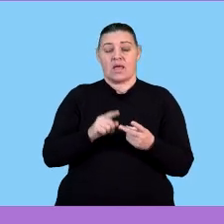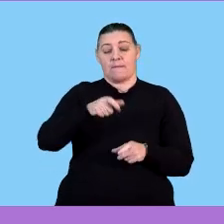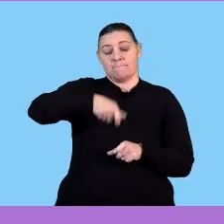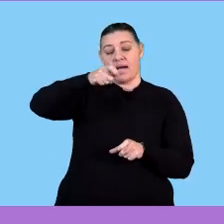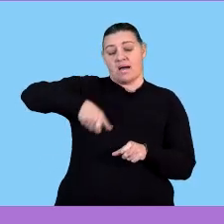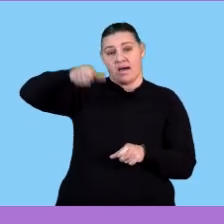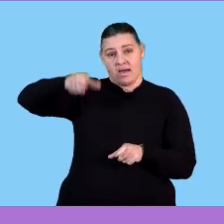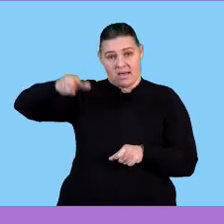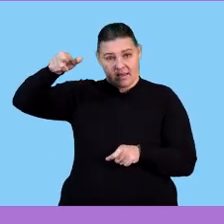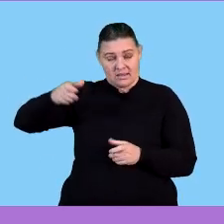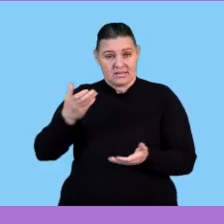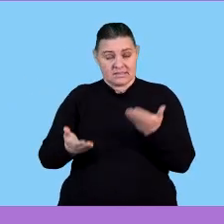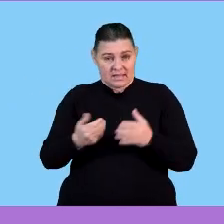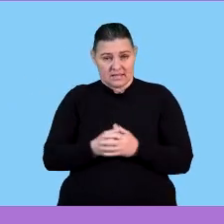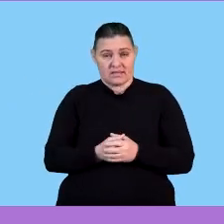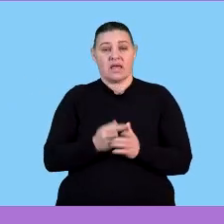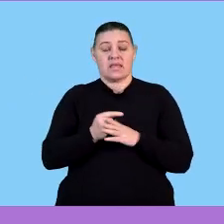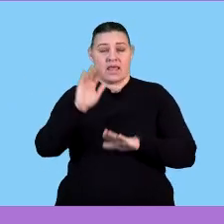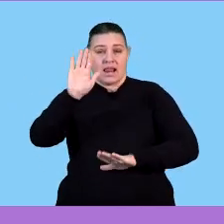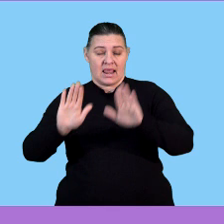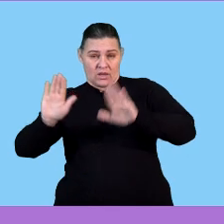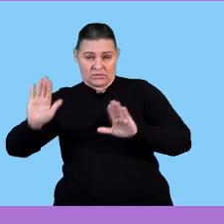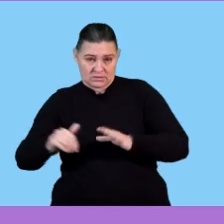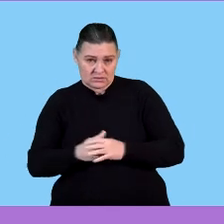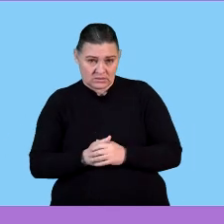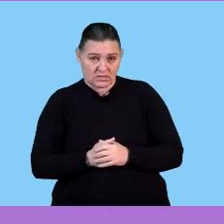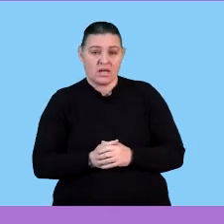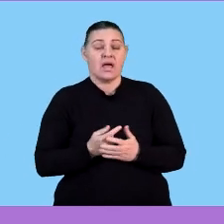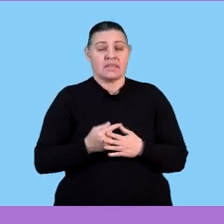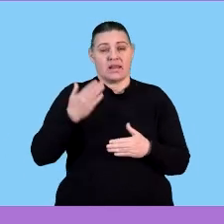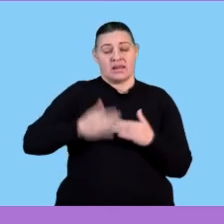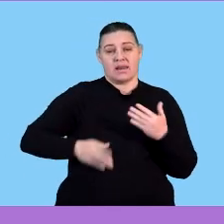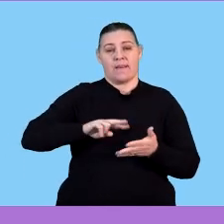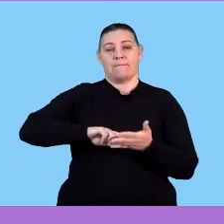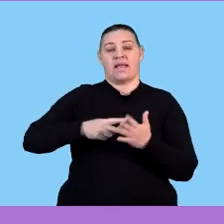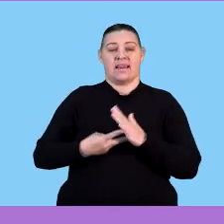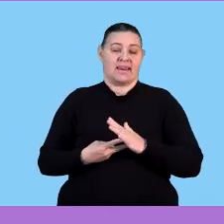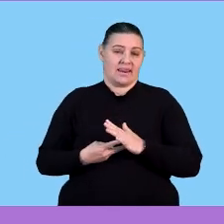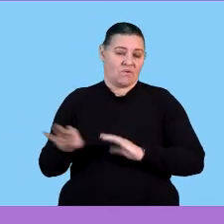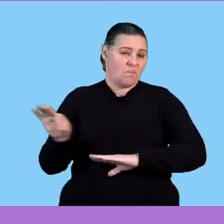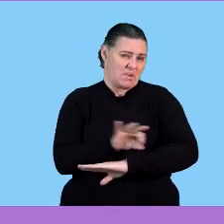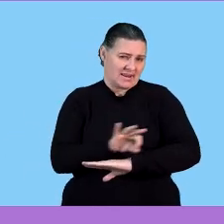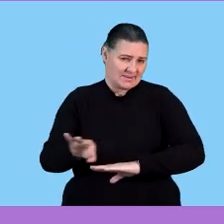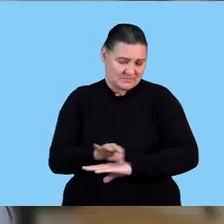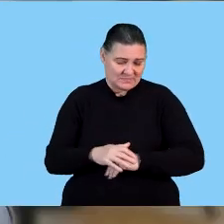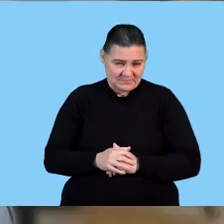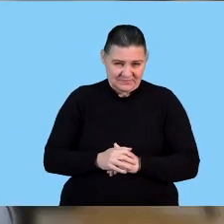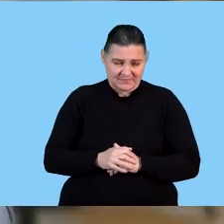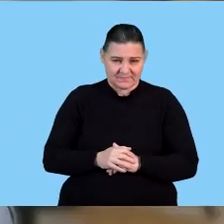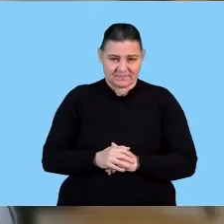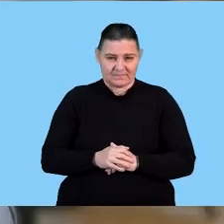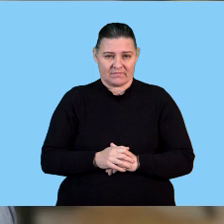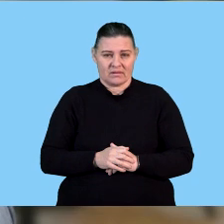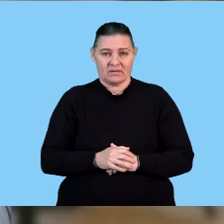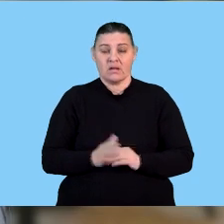scale. Then we'll go on to layouts, and we'll end off with plans. I hope you're ready so we can get